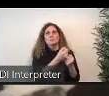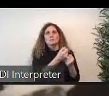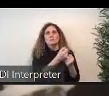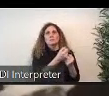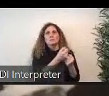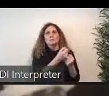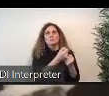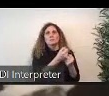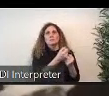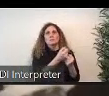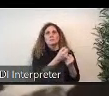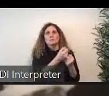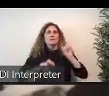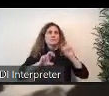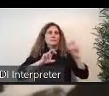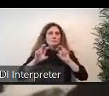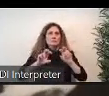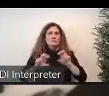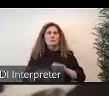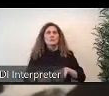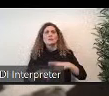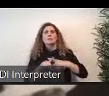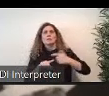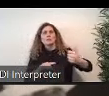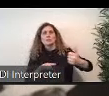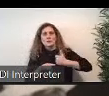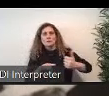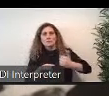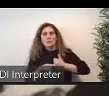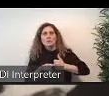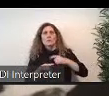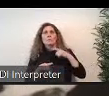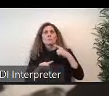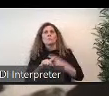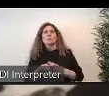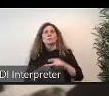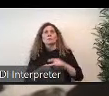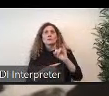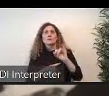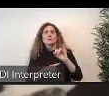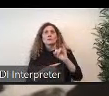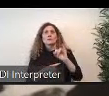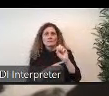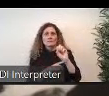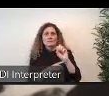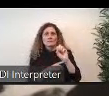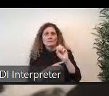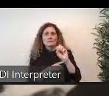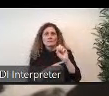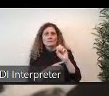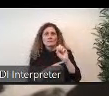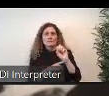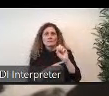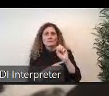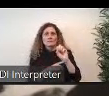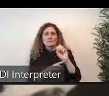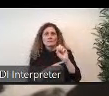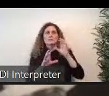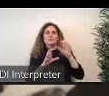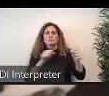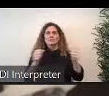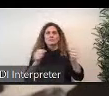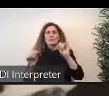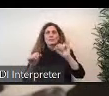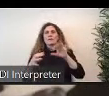mental health crisis services, including emergency detention, a grant program for community-based juvenile services, but as well